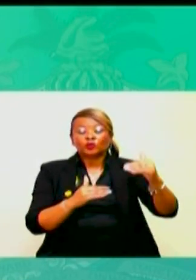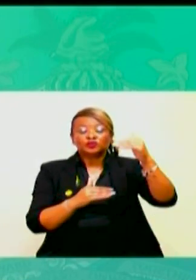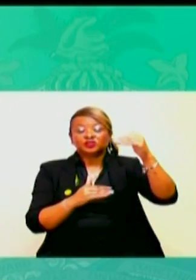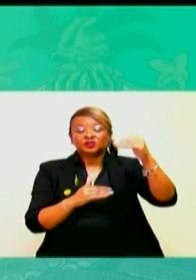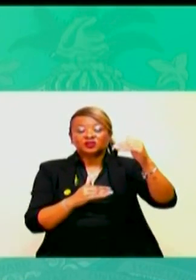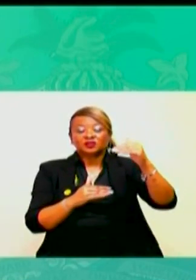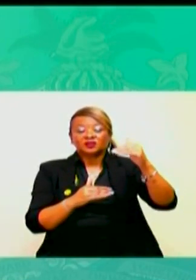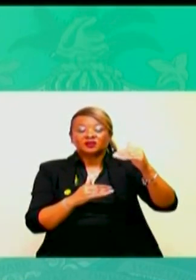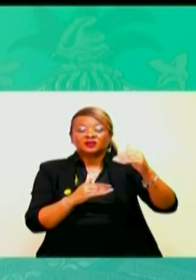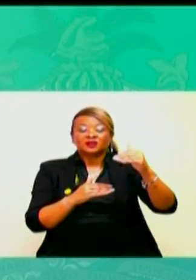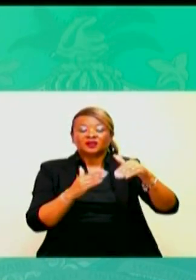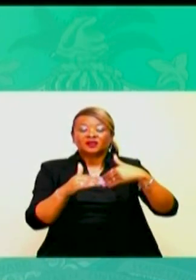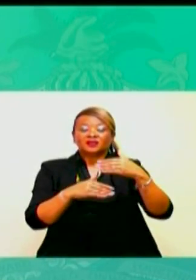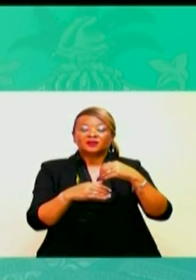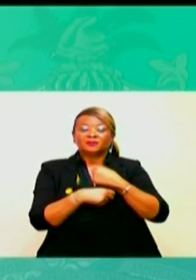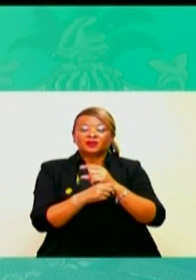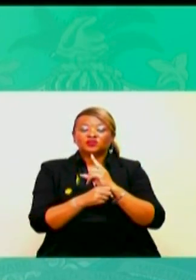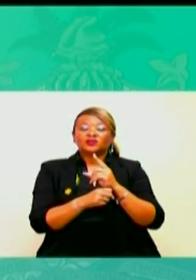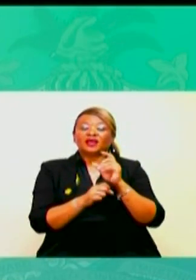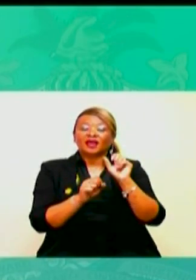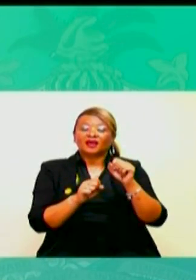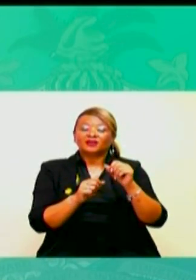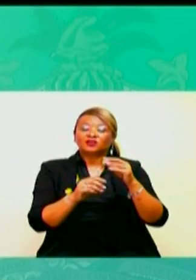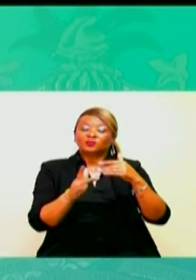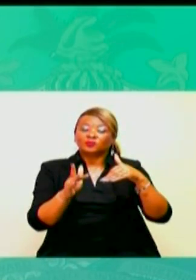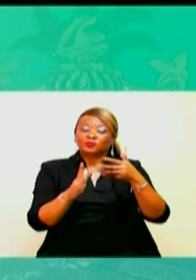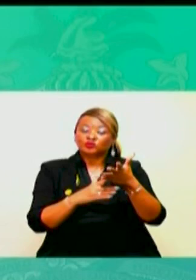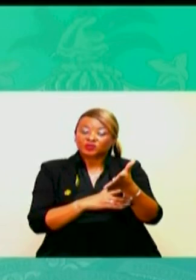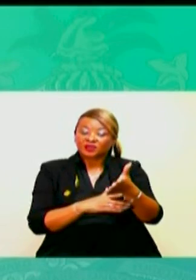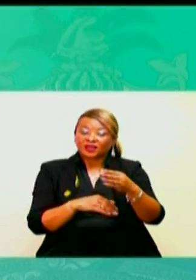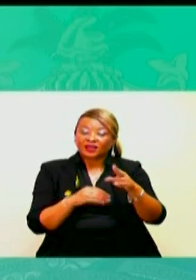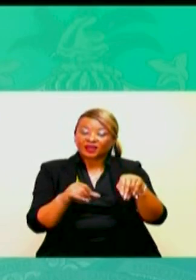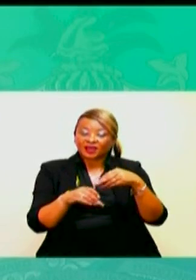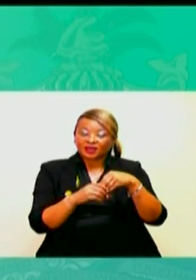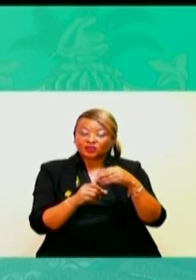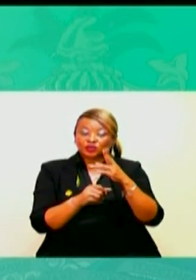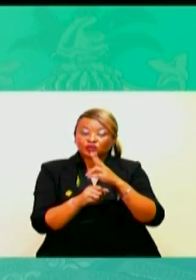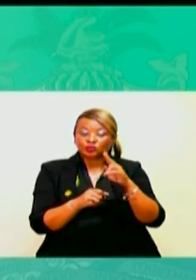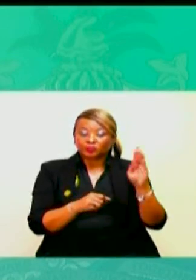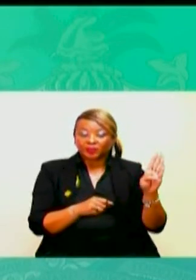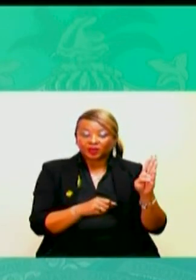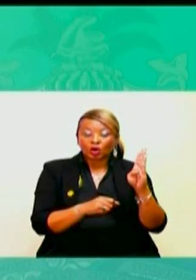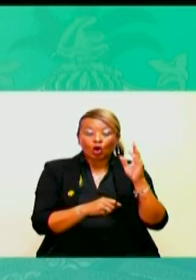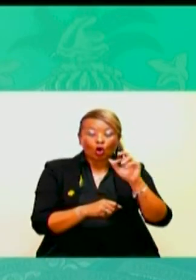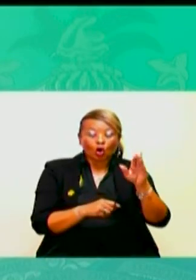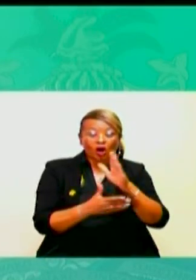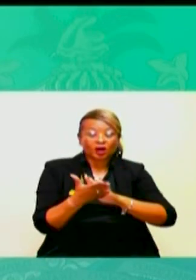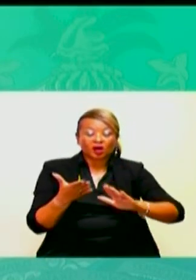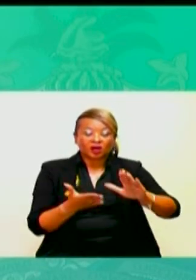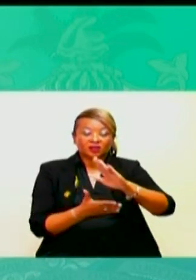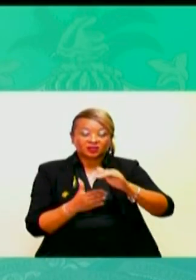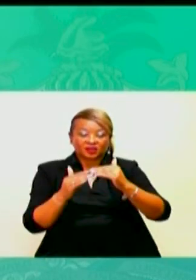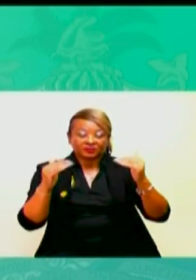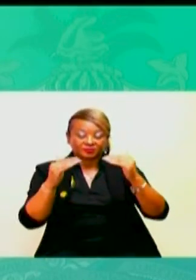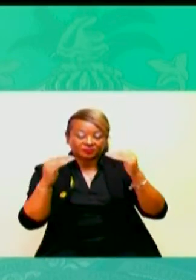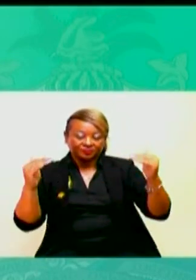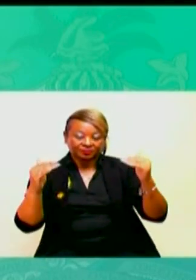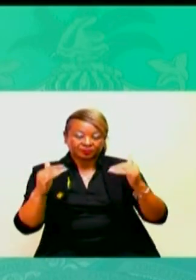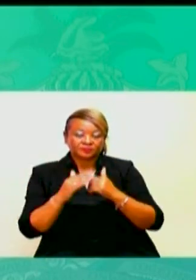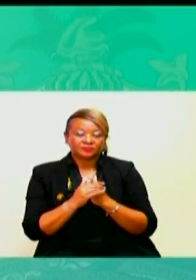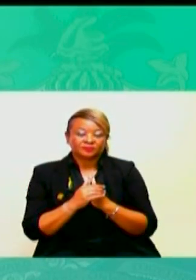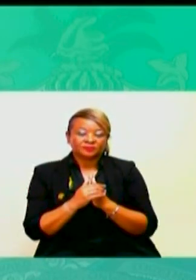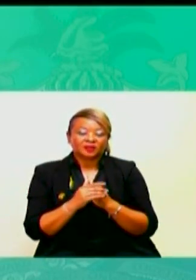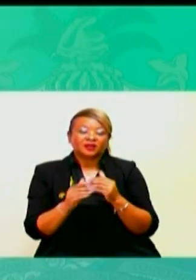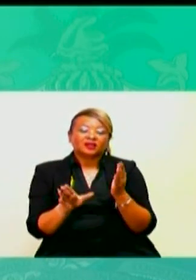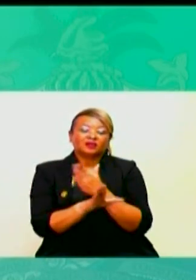acceleration, in terms of ensuring that they're able to matriculate into a university or college. Yes. Madam Speaker, in the past fiscal